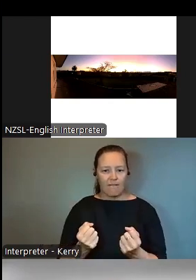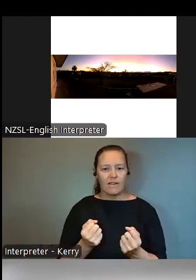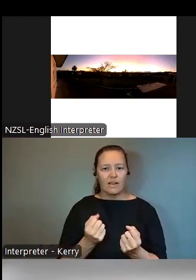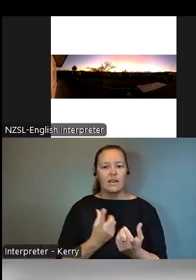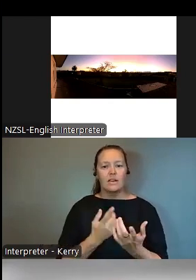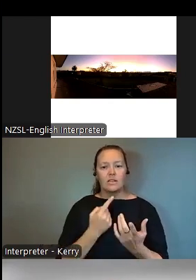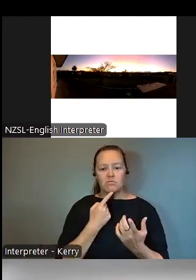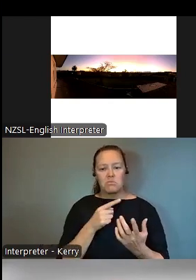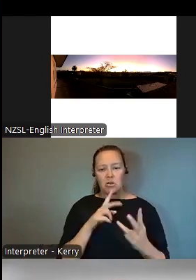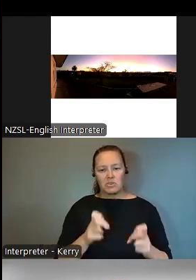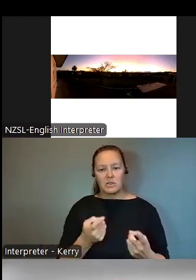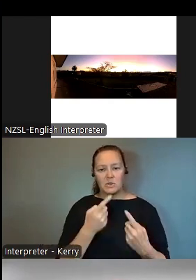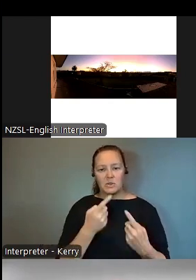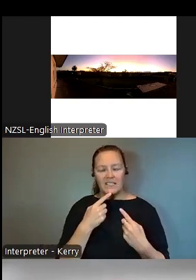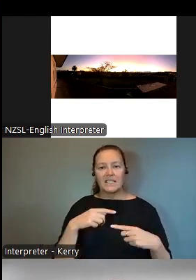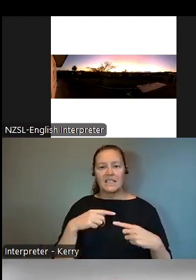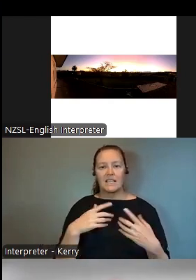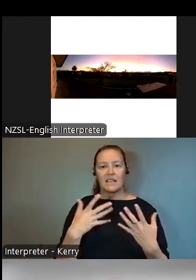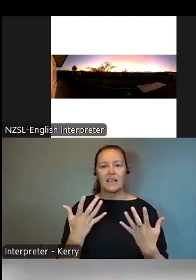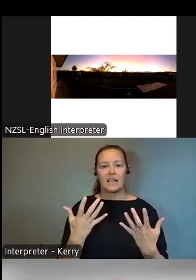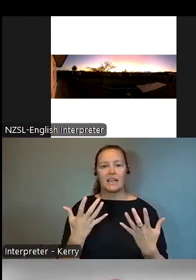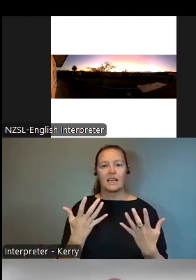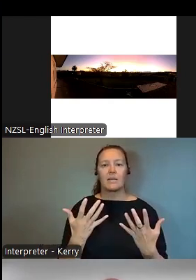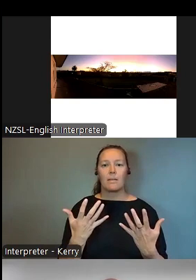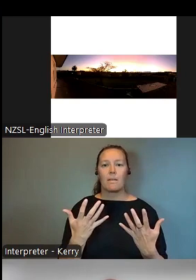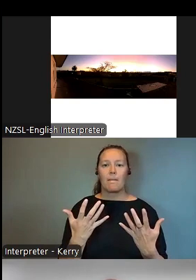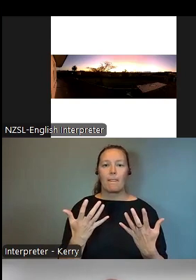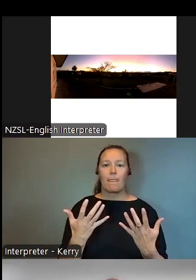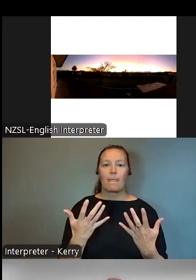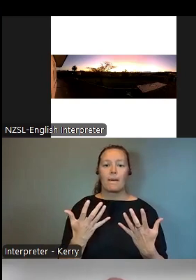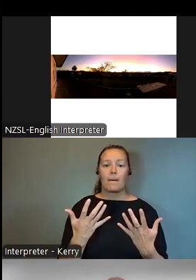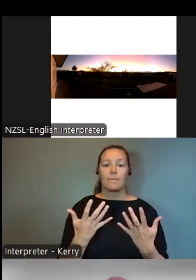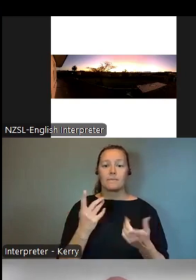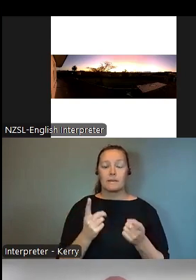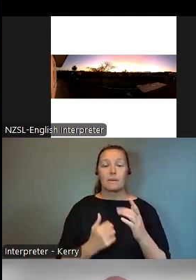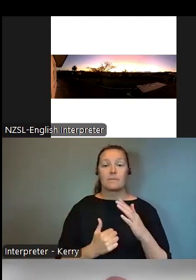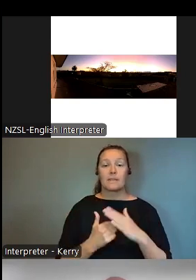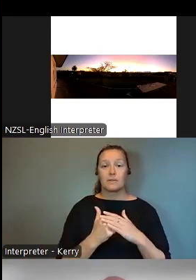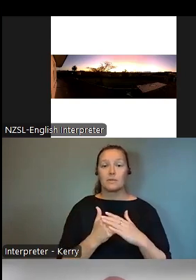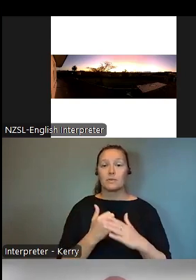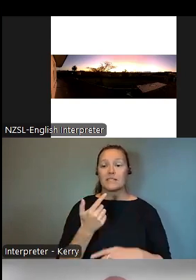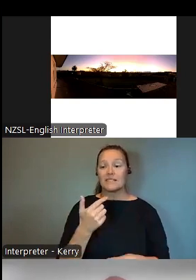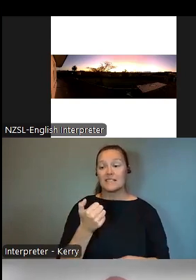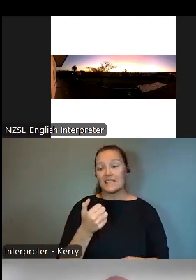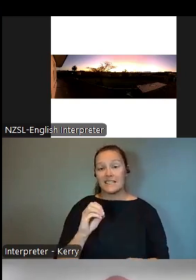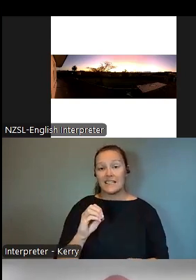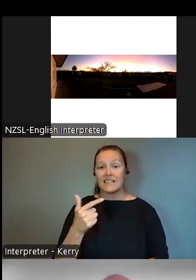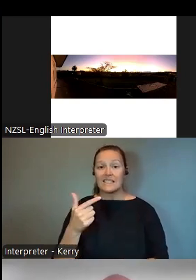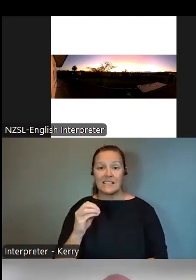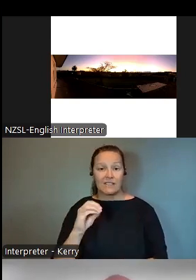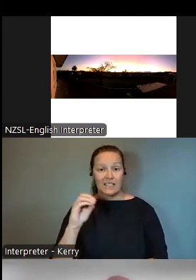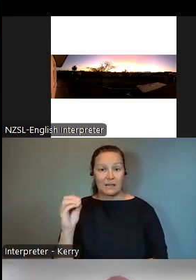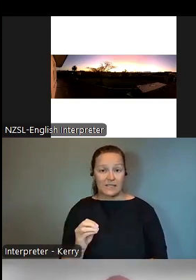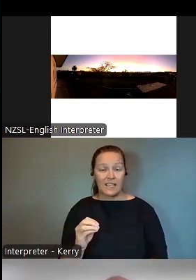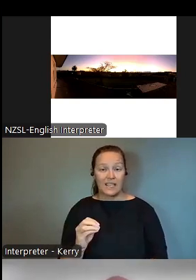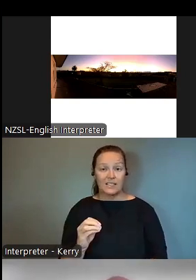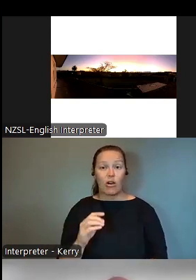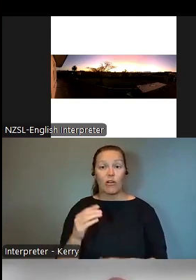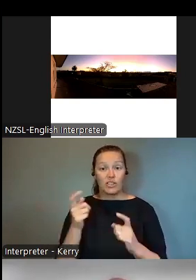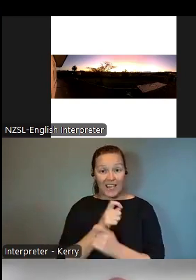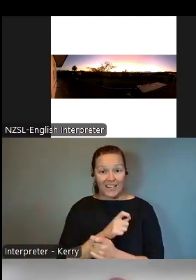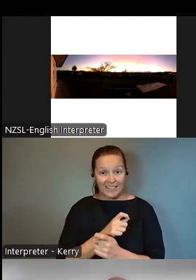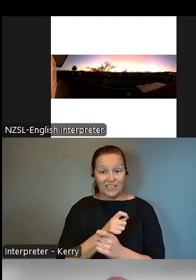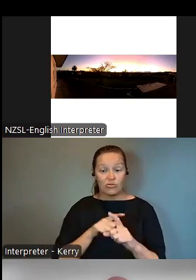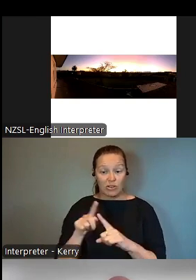suggest that anything up to 60 or 70% of significant change efforts fail